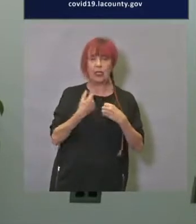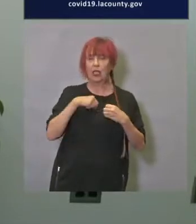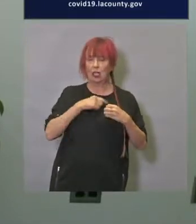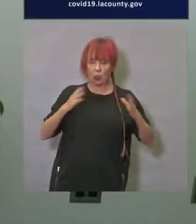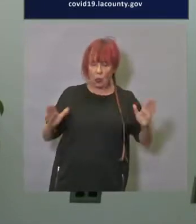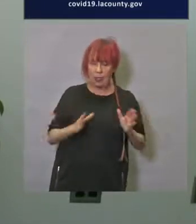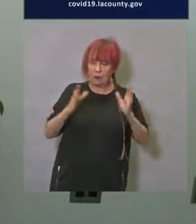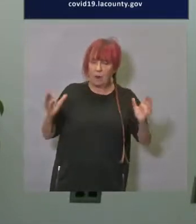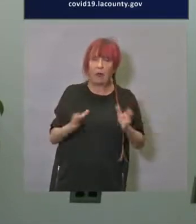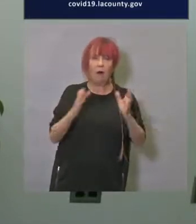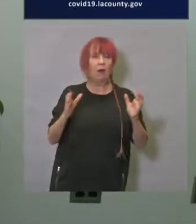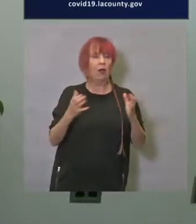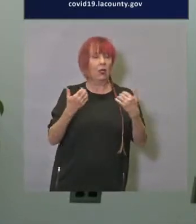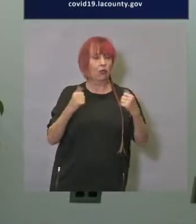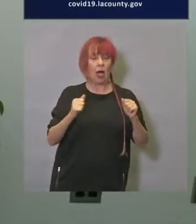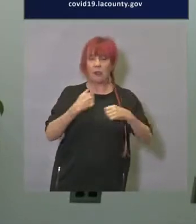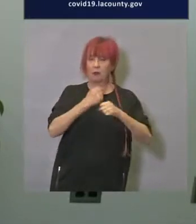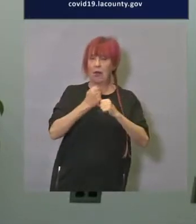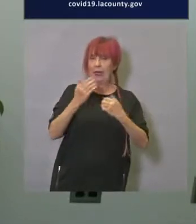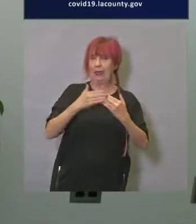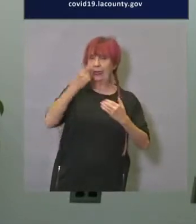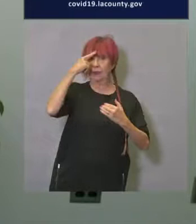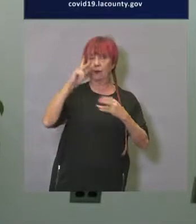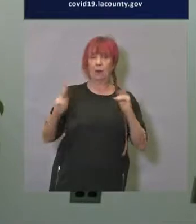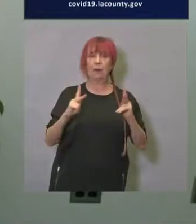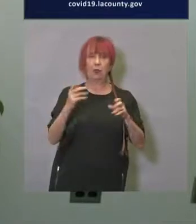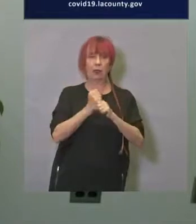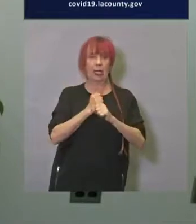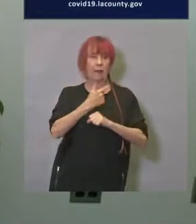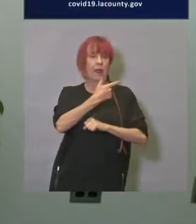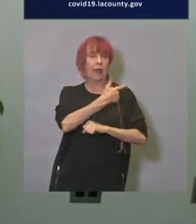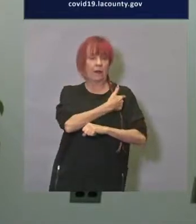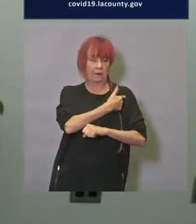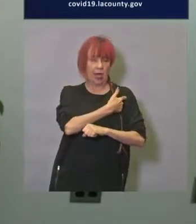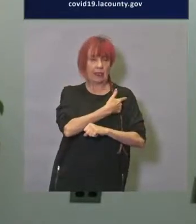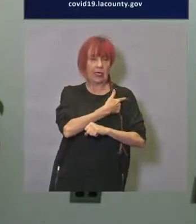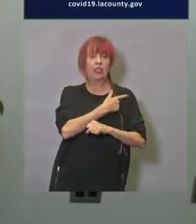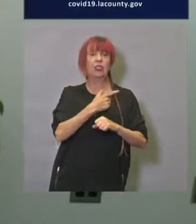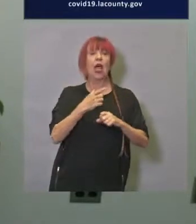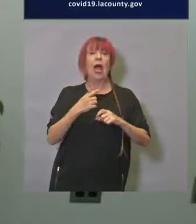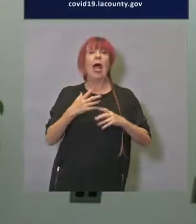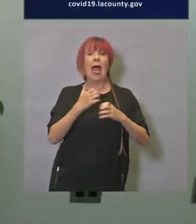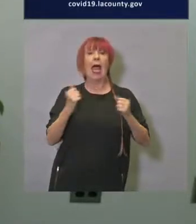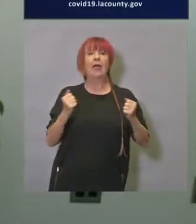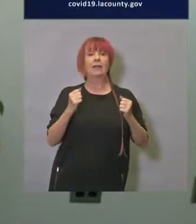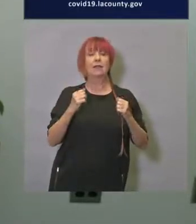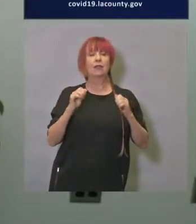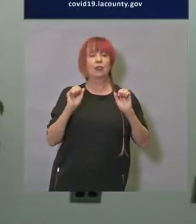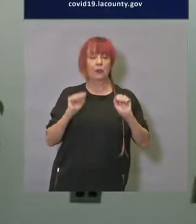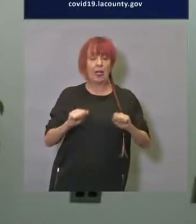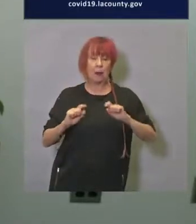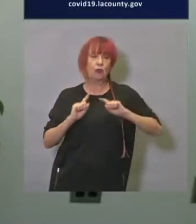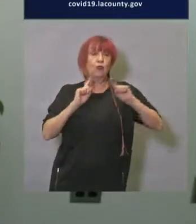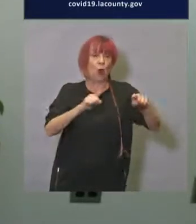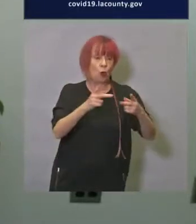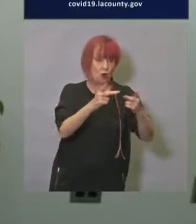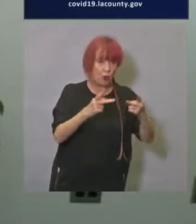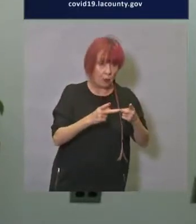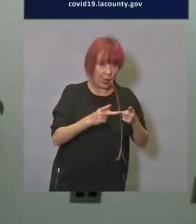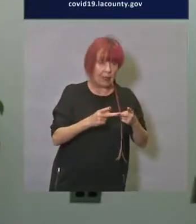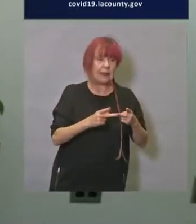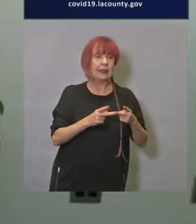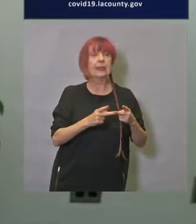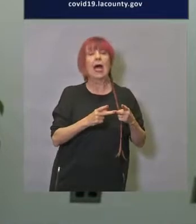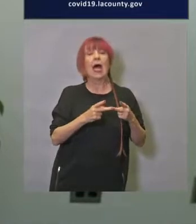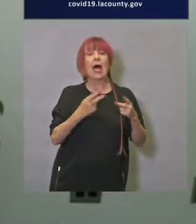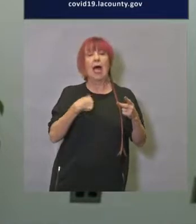this, making it easier for people to get to vaccination sites and giving us lists of places where we need to take the